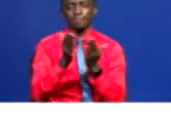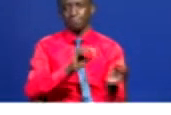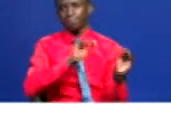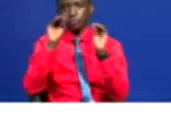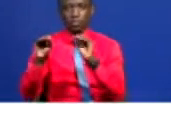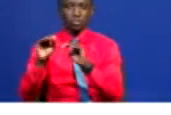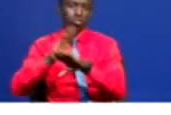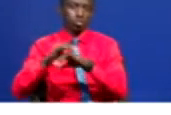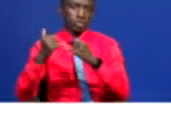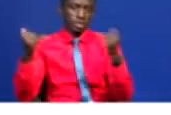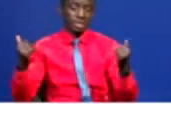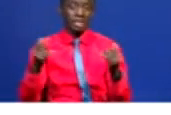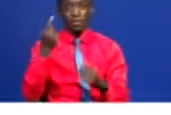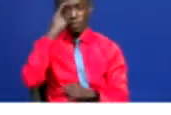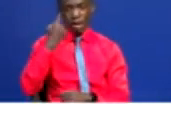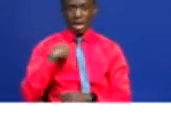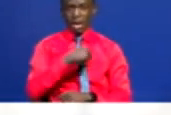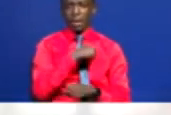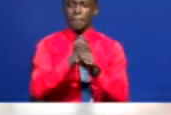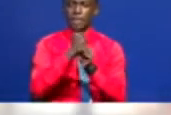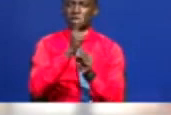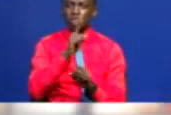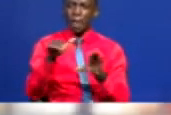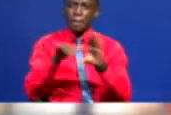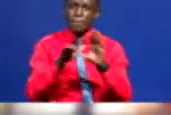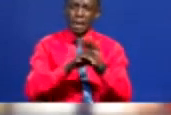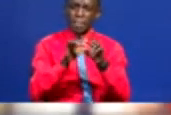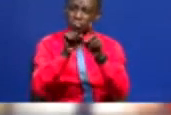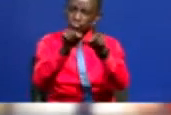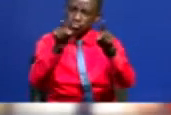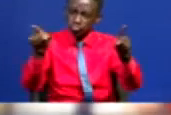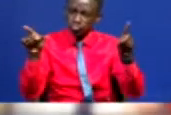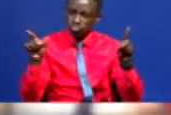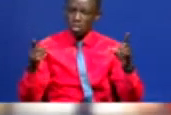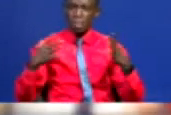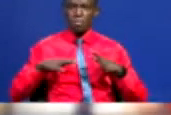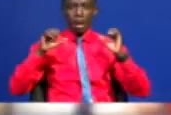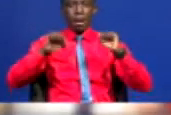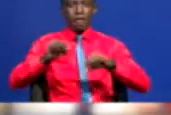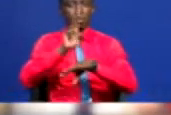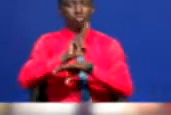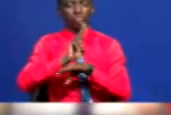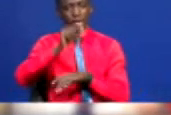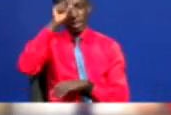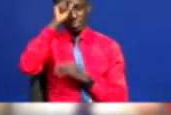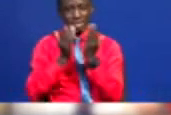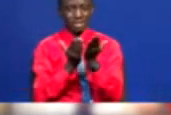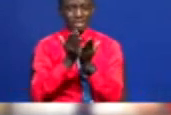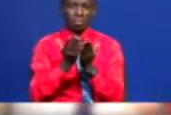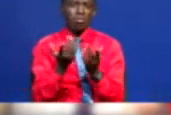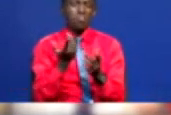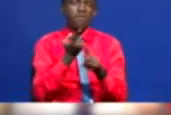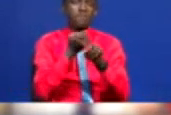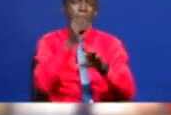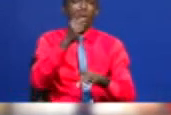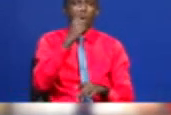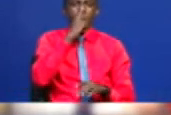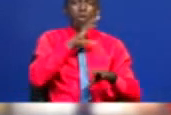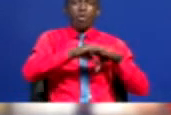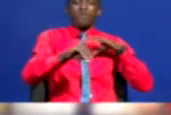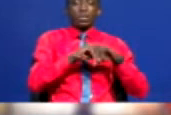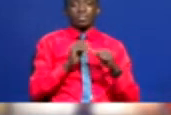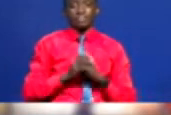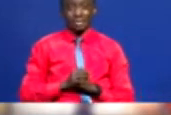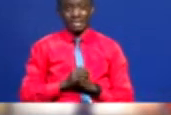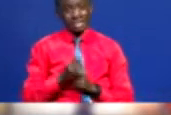as government to ensure that members of the public can now consume these government services from the comfort of wherever they are. And to